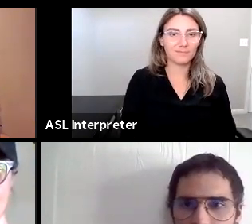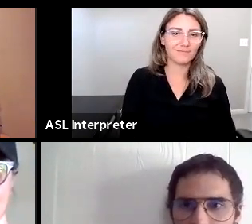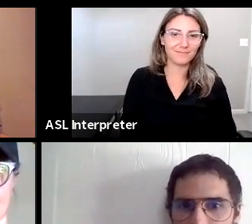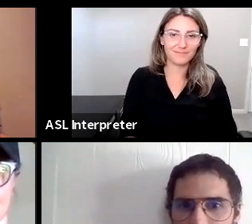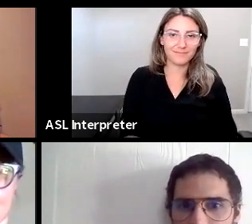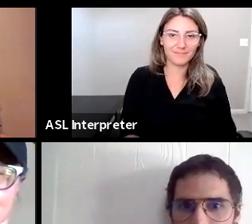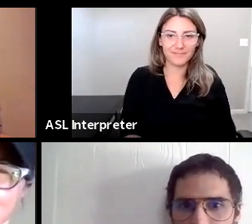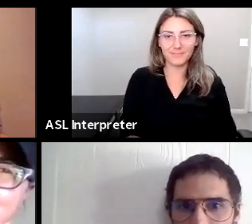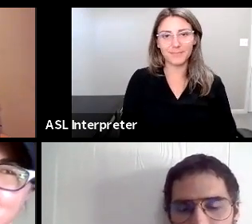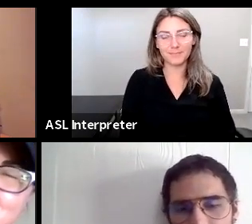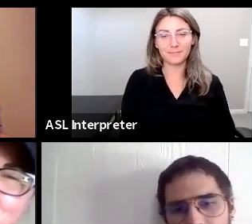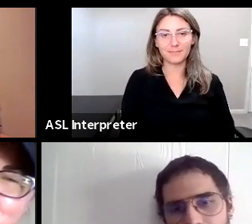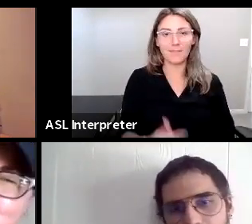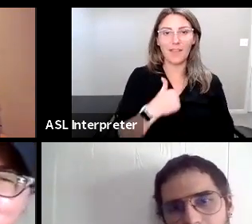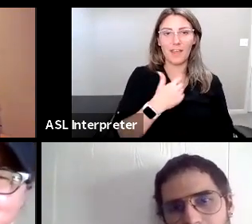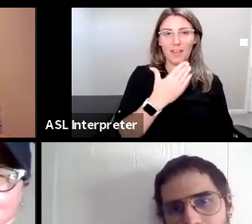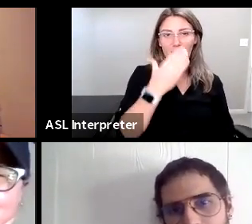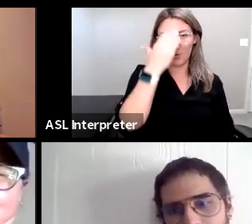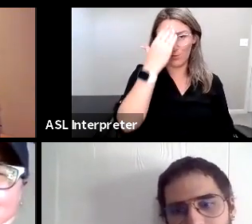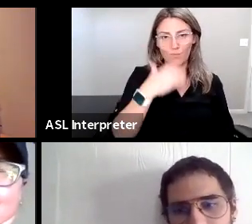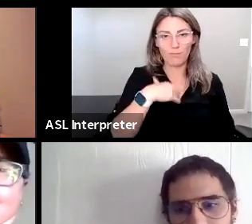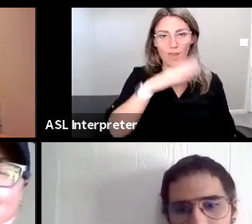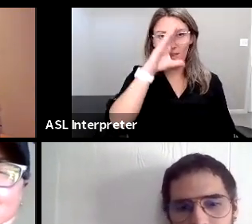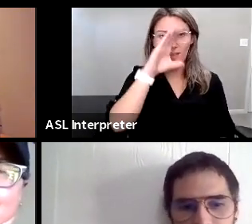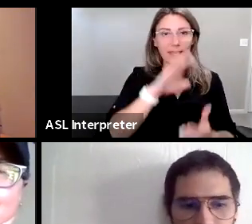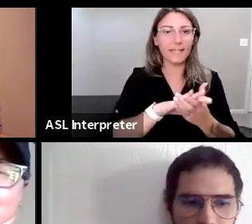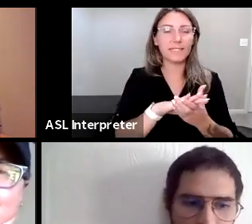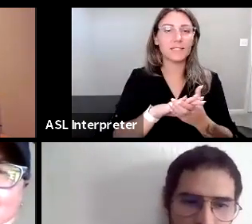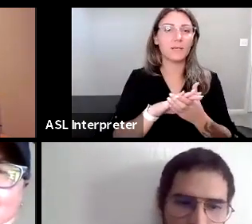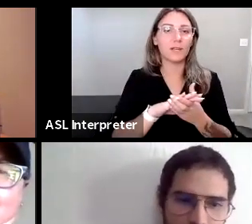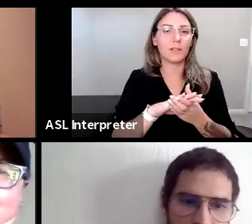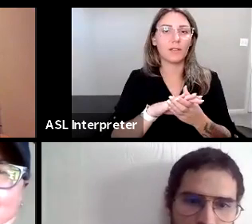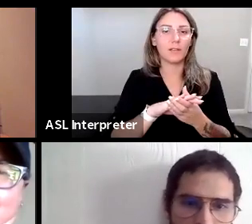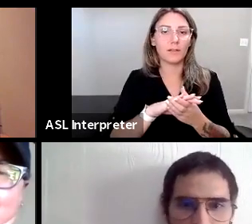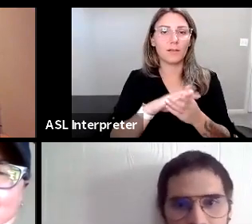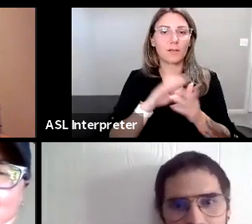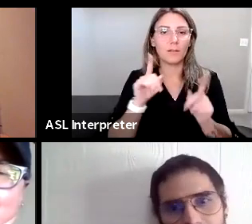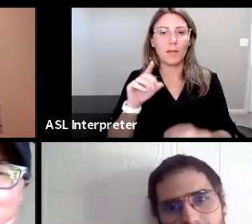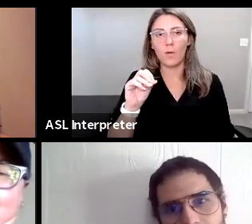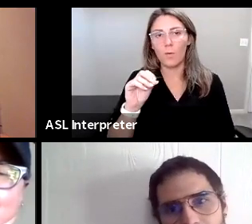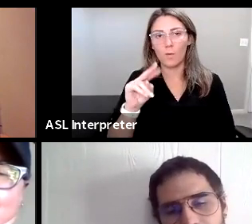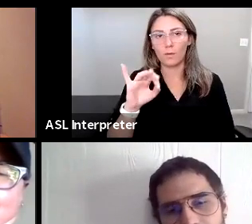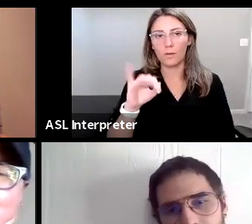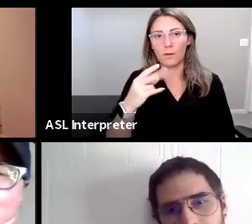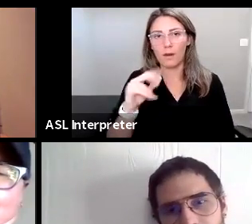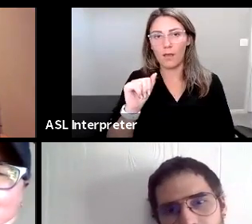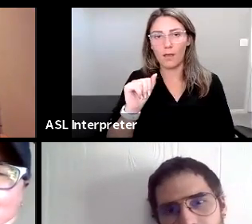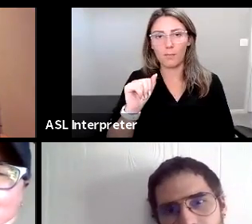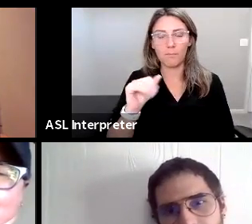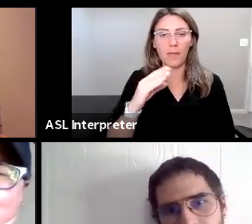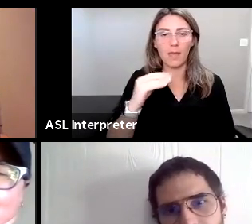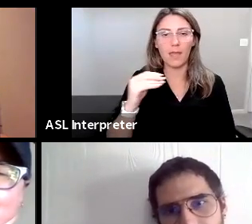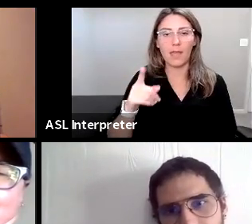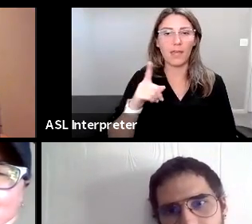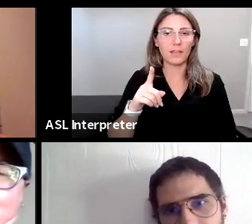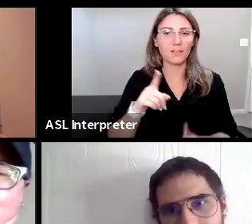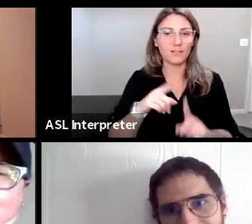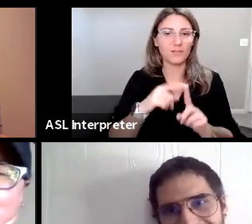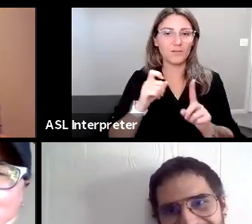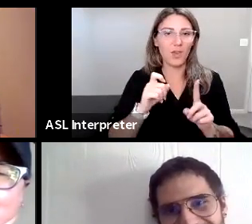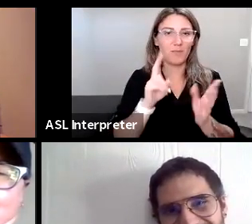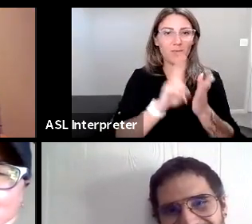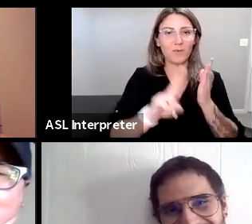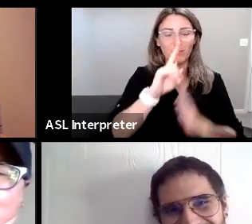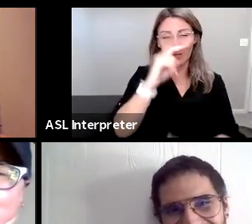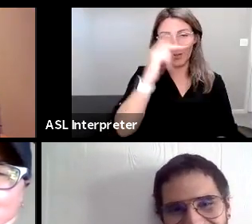I know that my husband, he went to UNAM, his PhD is from the University of Mexico,